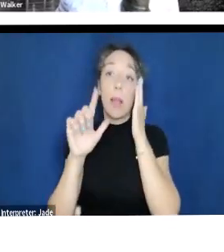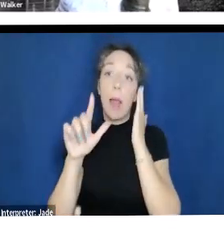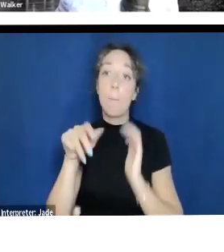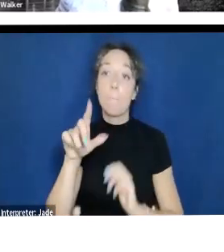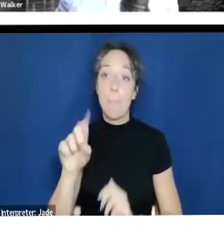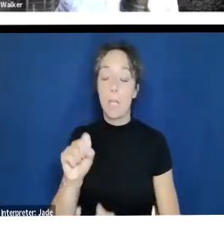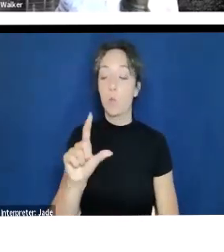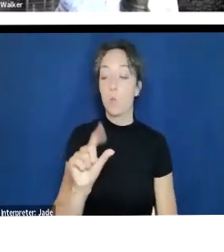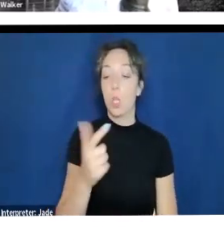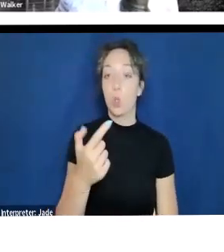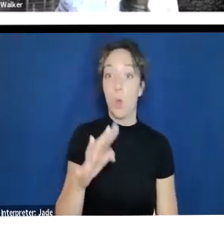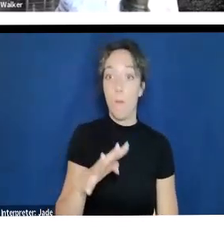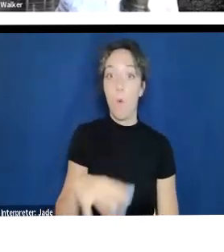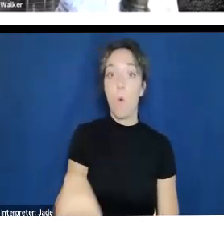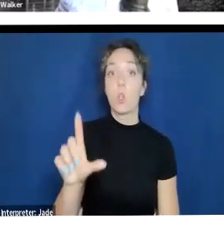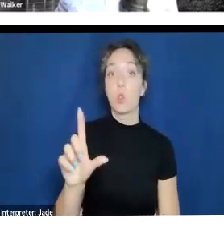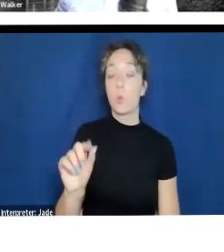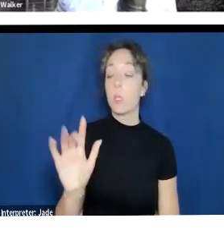24-25 EOY updates,